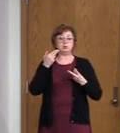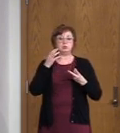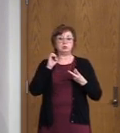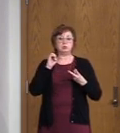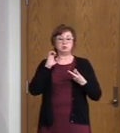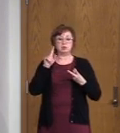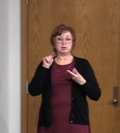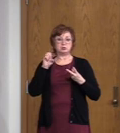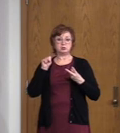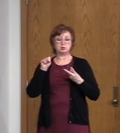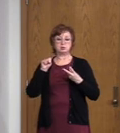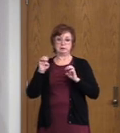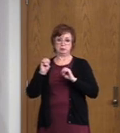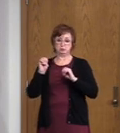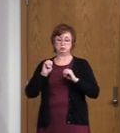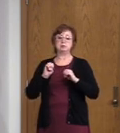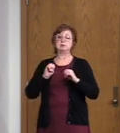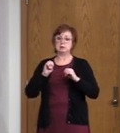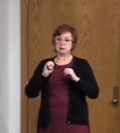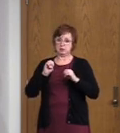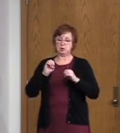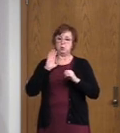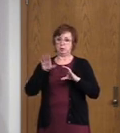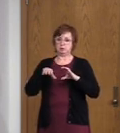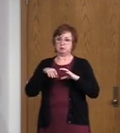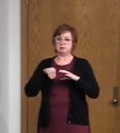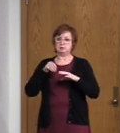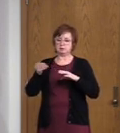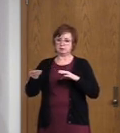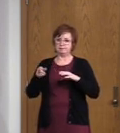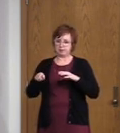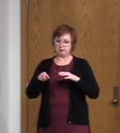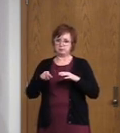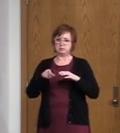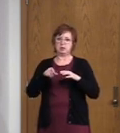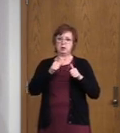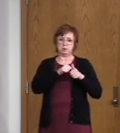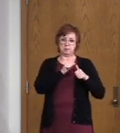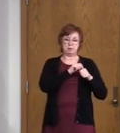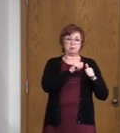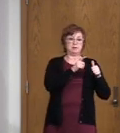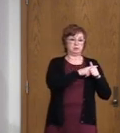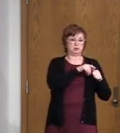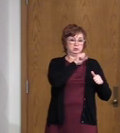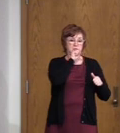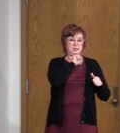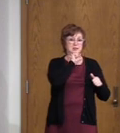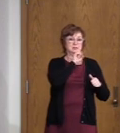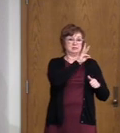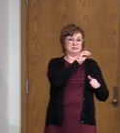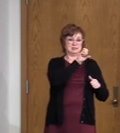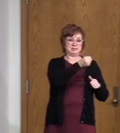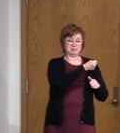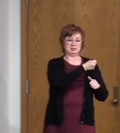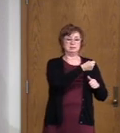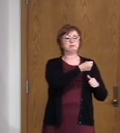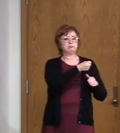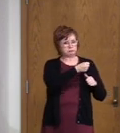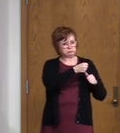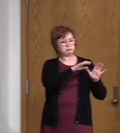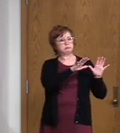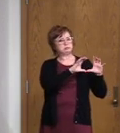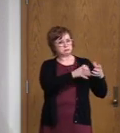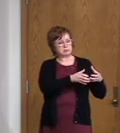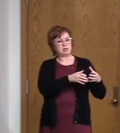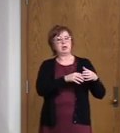first component of phase 2 in the 60 to 69 age group. So why are we focusing on age? And we've talked a lot